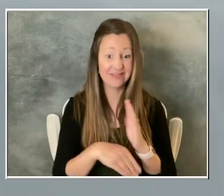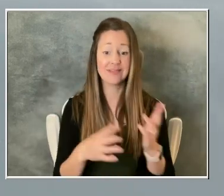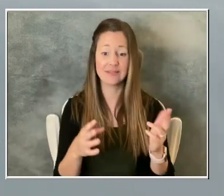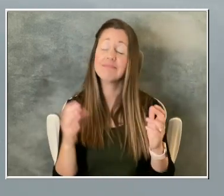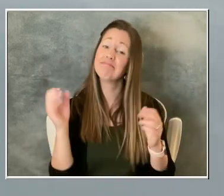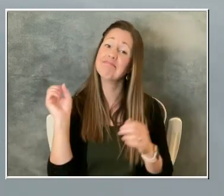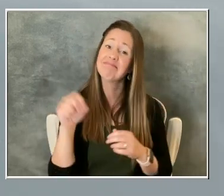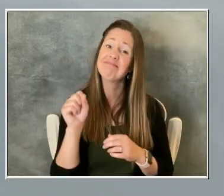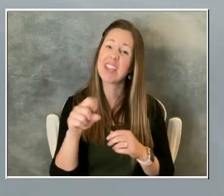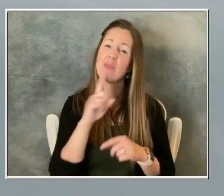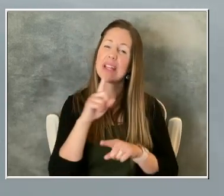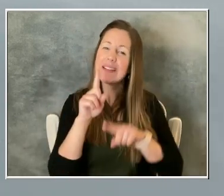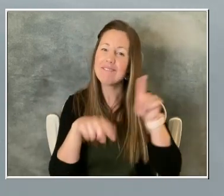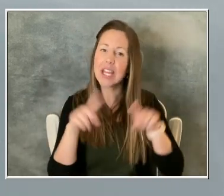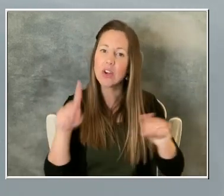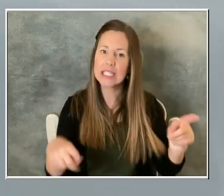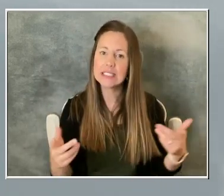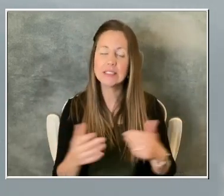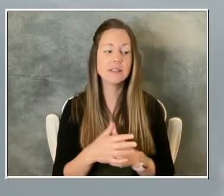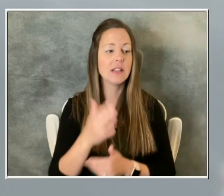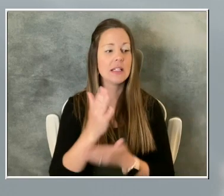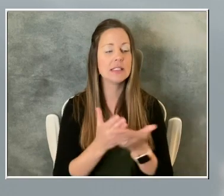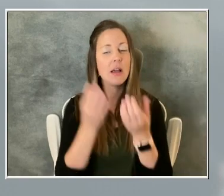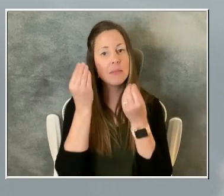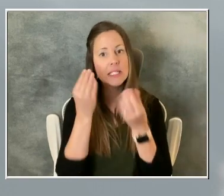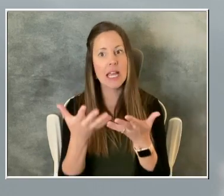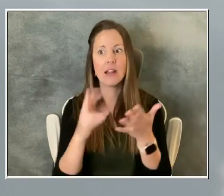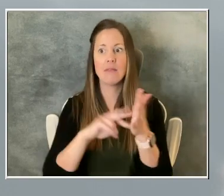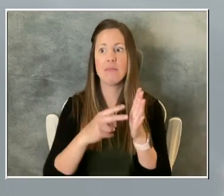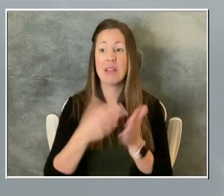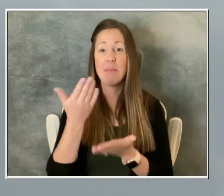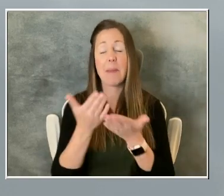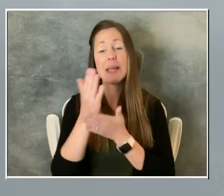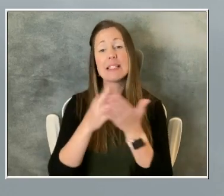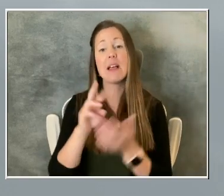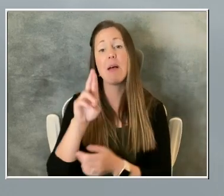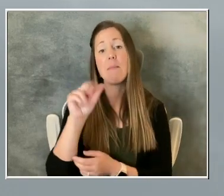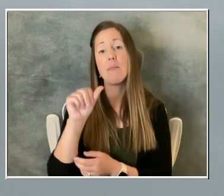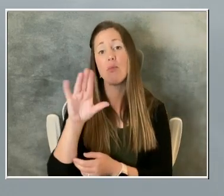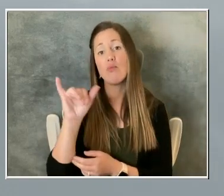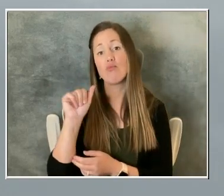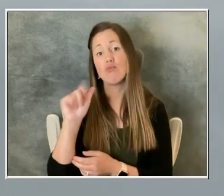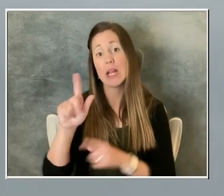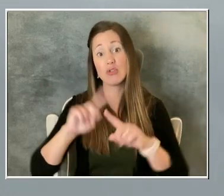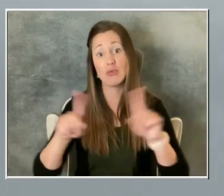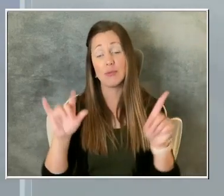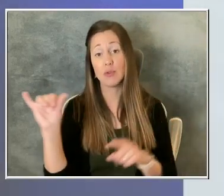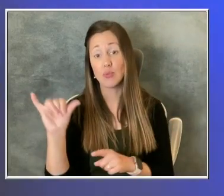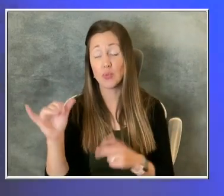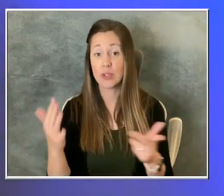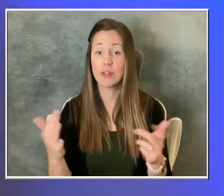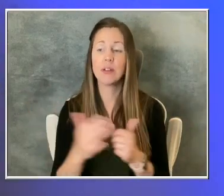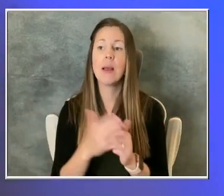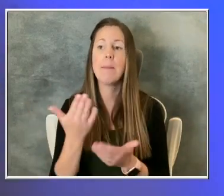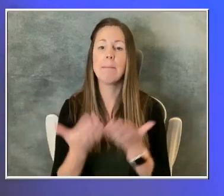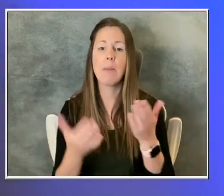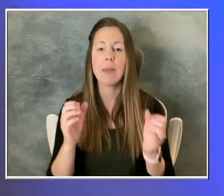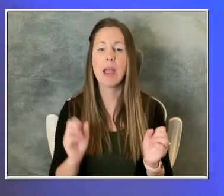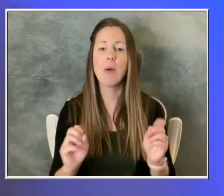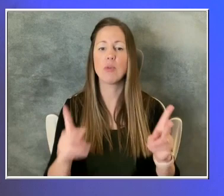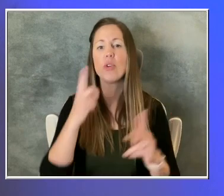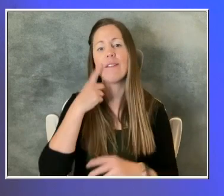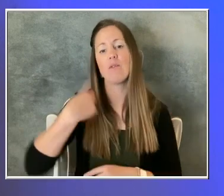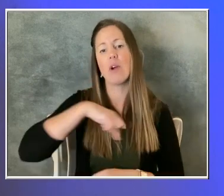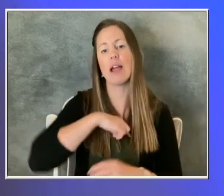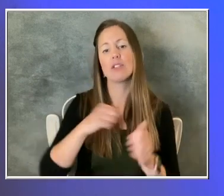Interesting, some of the data suggests that there might be racial differences in that. And in particular, there might be an opportunity for us in African Americans